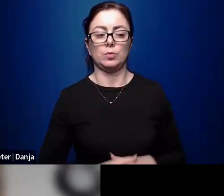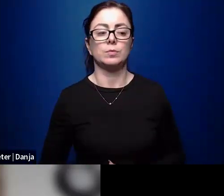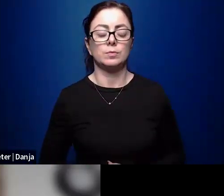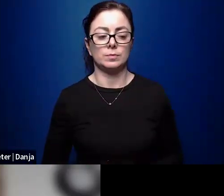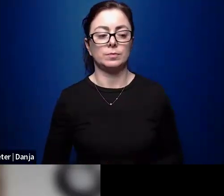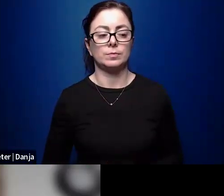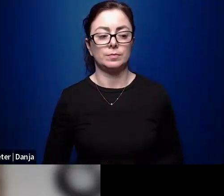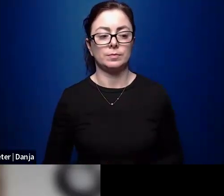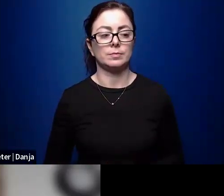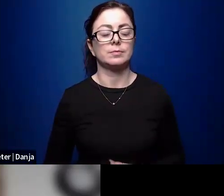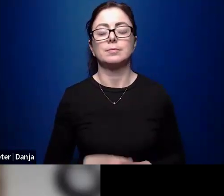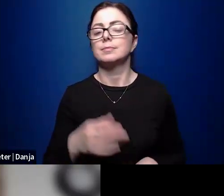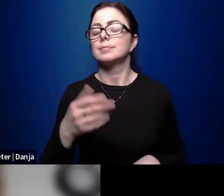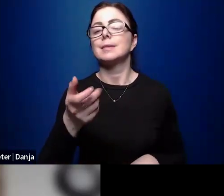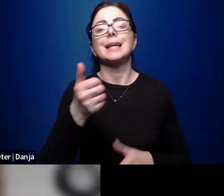Pieces by piece,